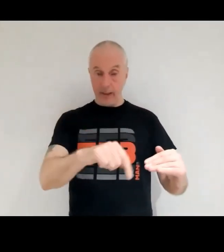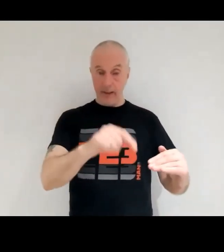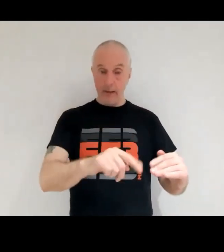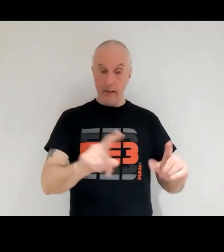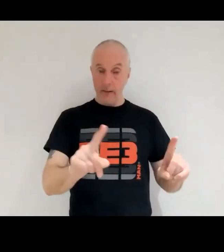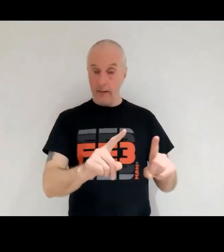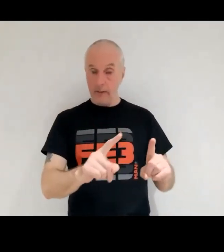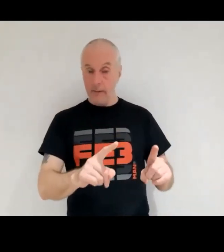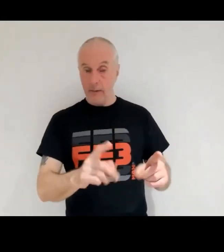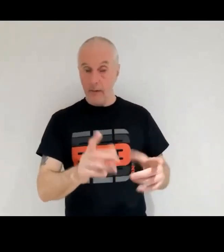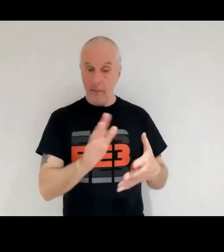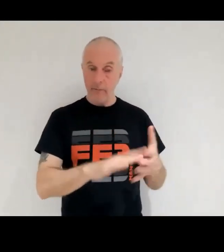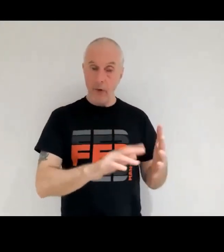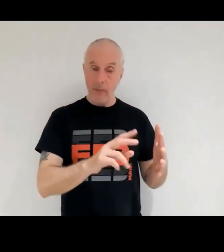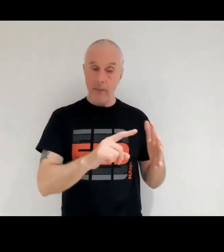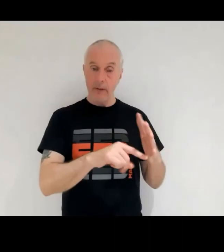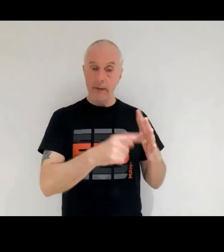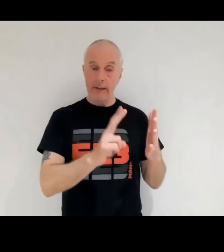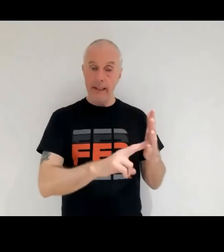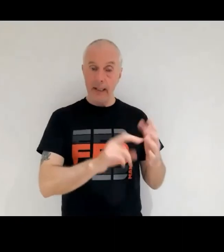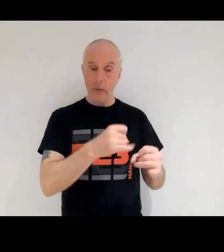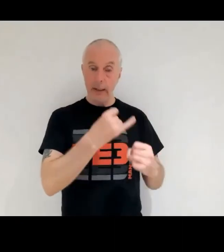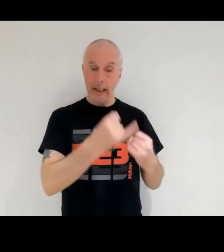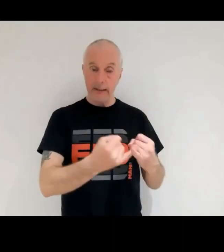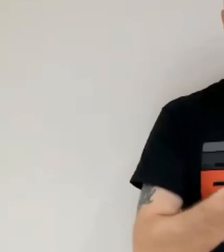infrastructure from a town gas network?